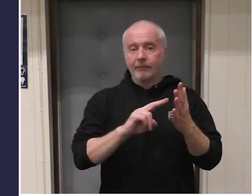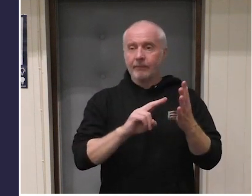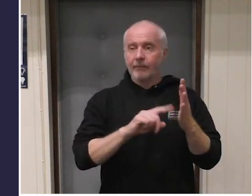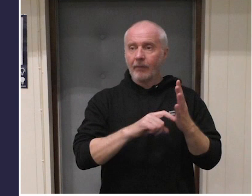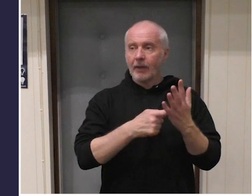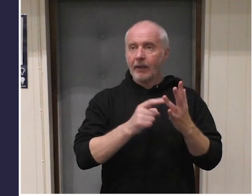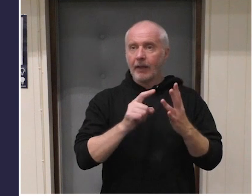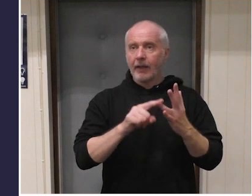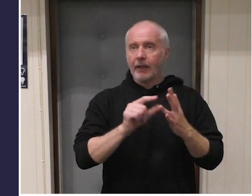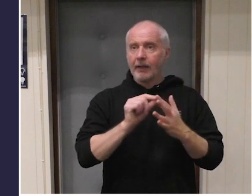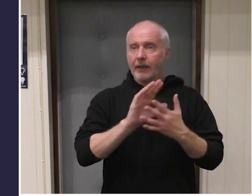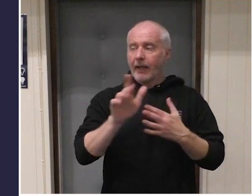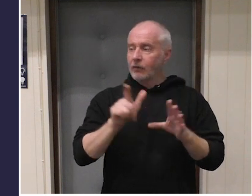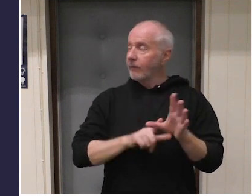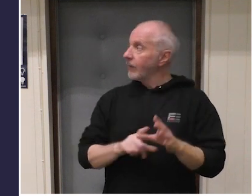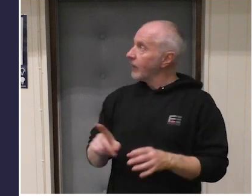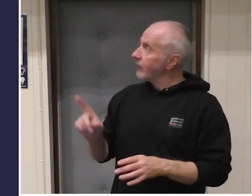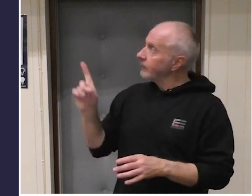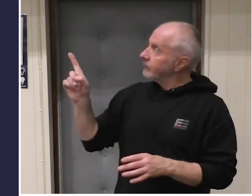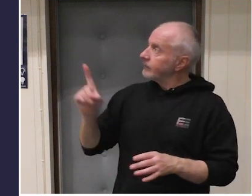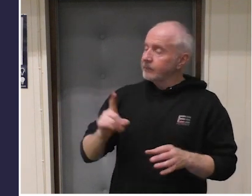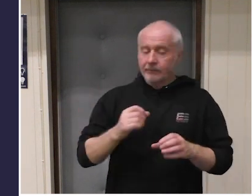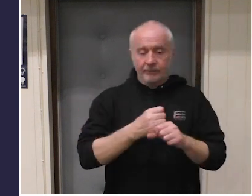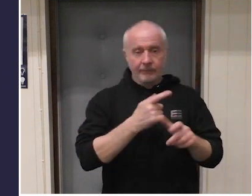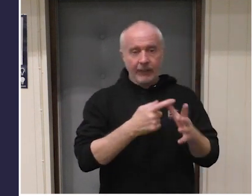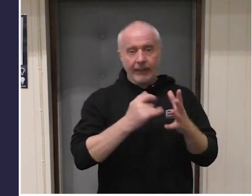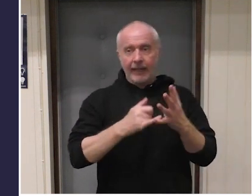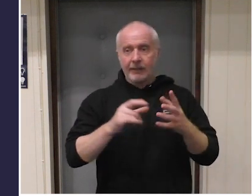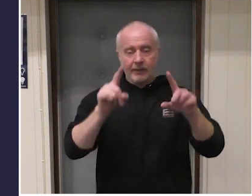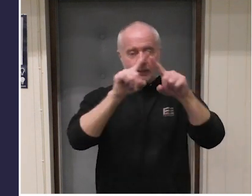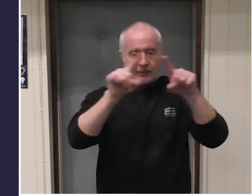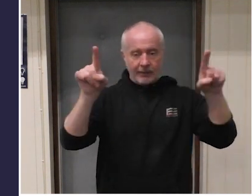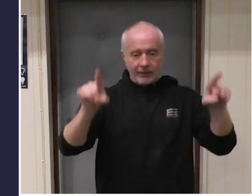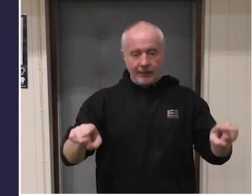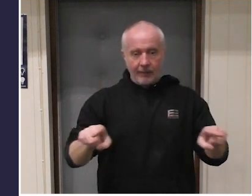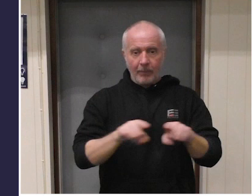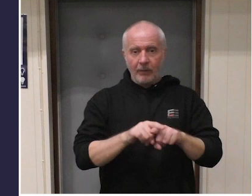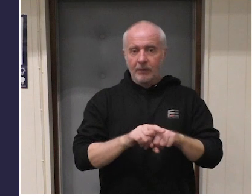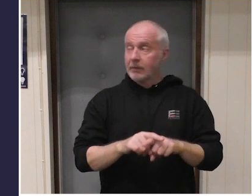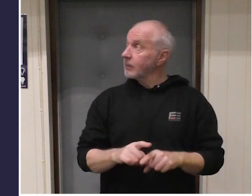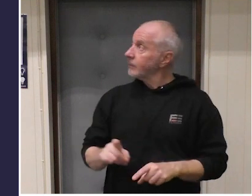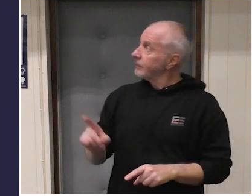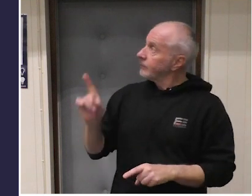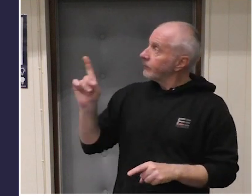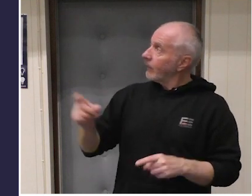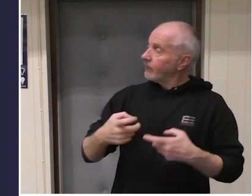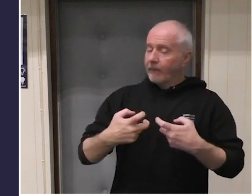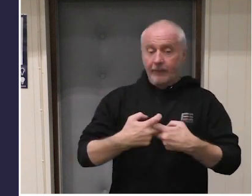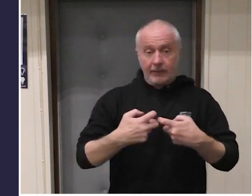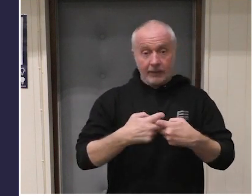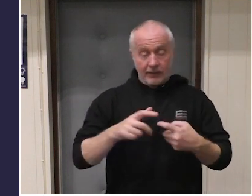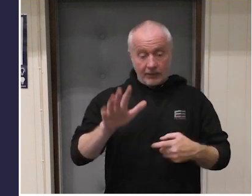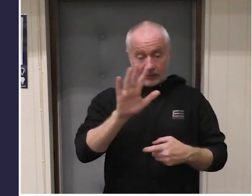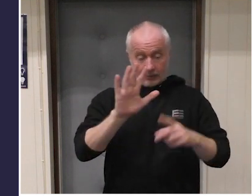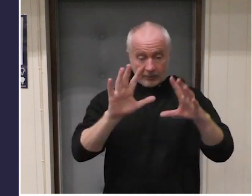So we have an ideal gas in a box, the classic example from statistical physics. So we say that